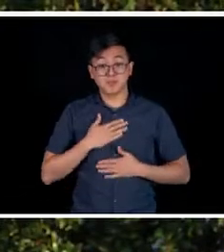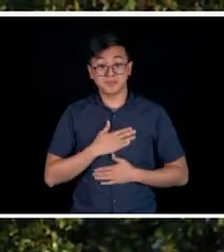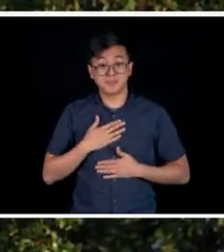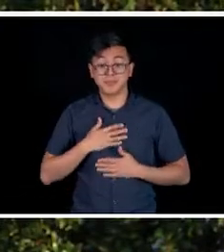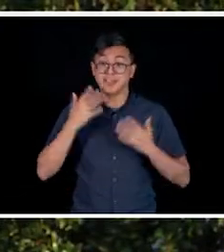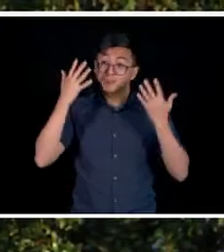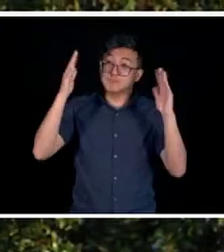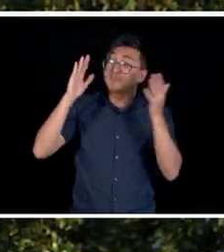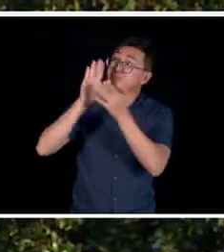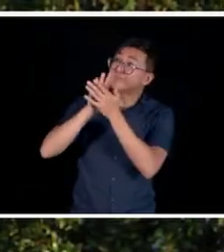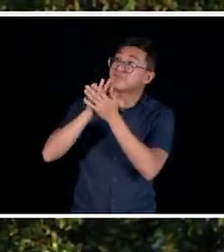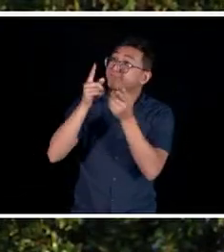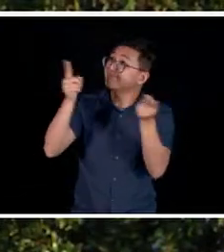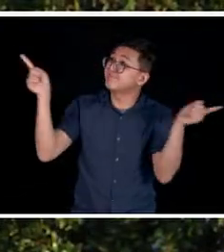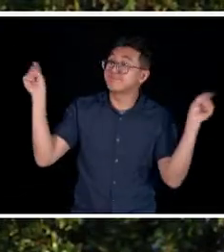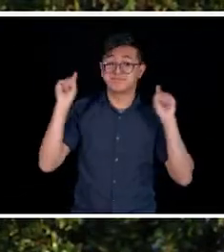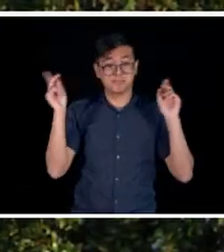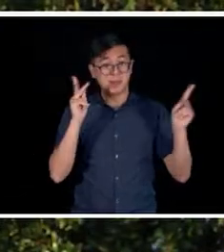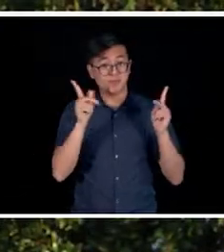the audience.